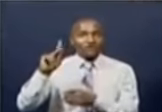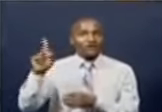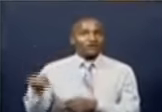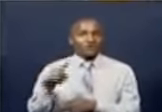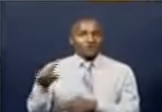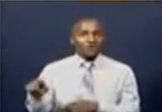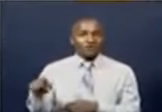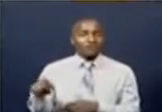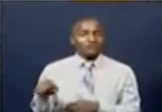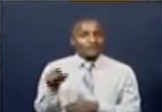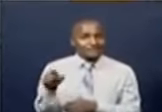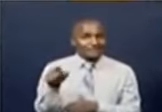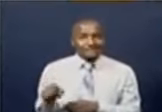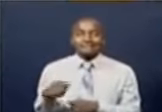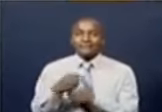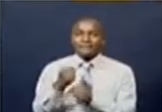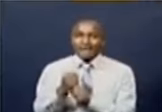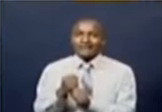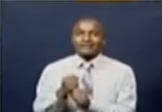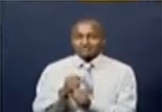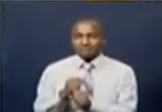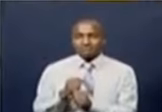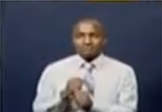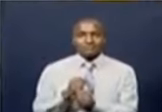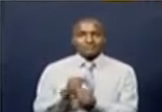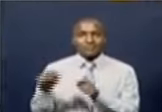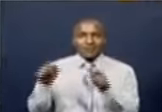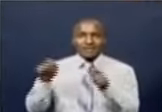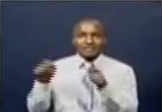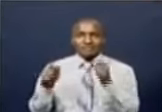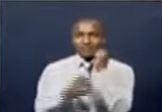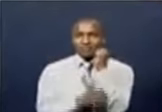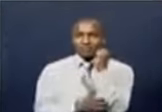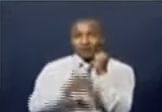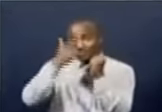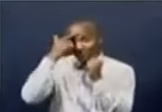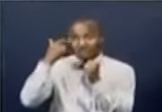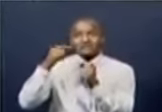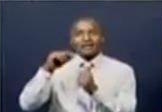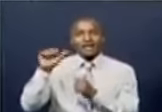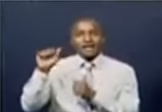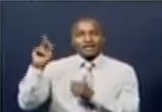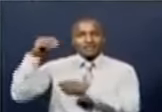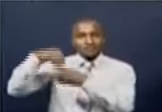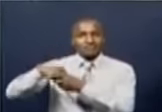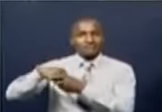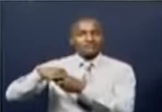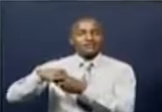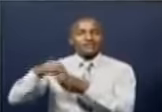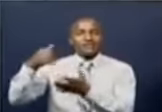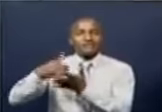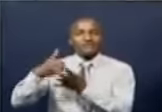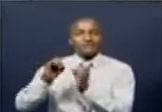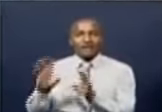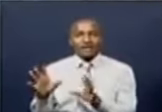that played a lot during the management, when you don't have a voice, you don't have anybody to take care of your interests as well. Yes. But in terms